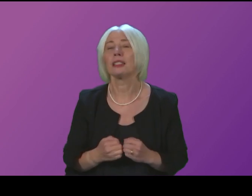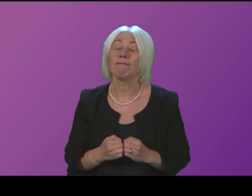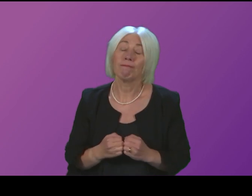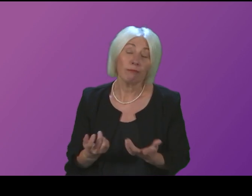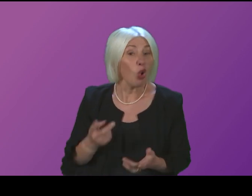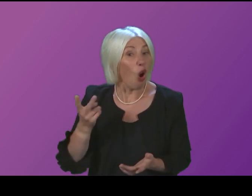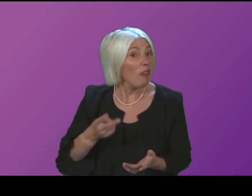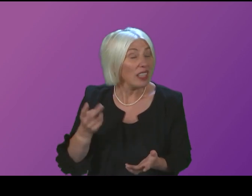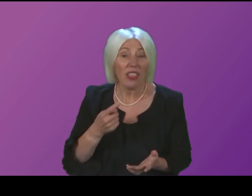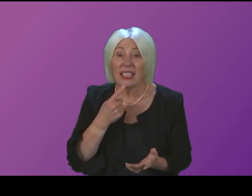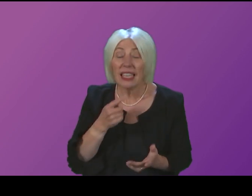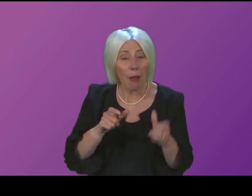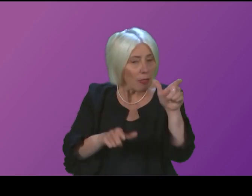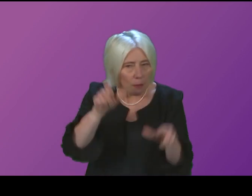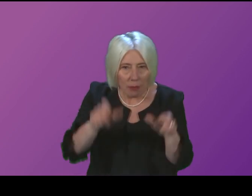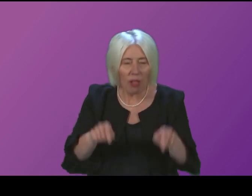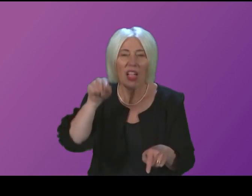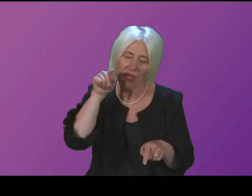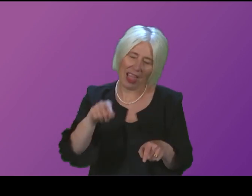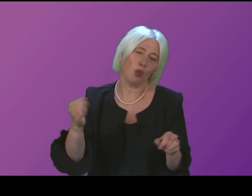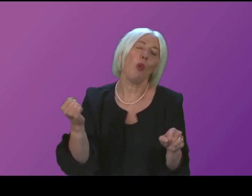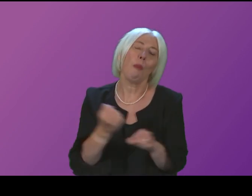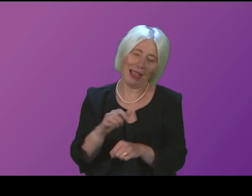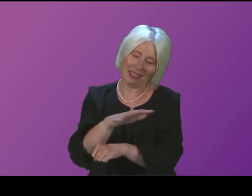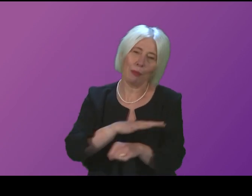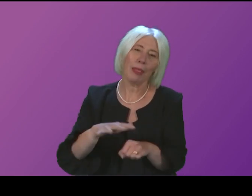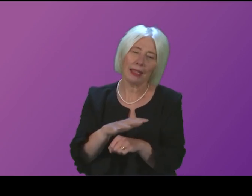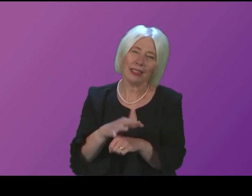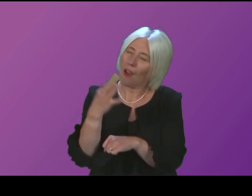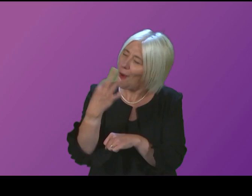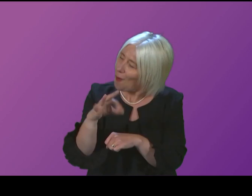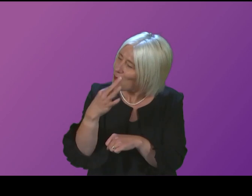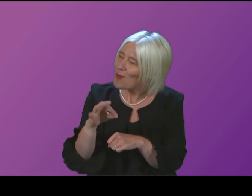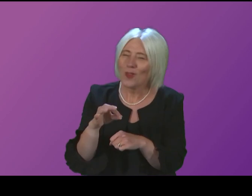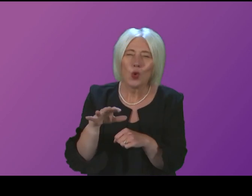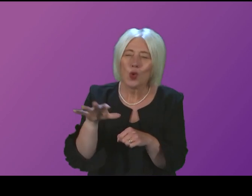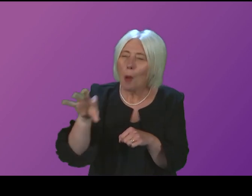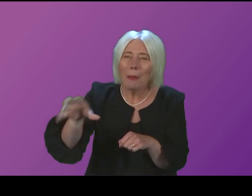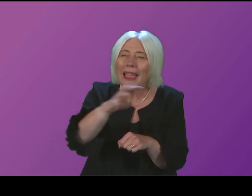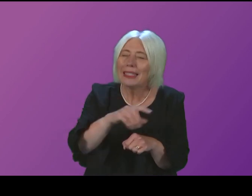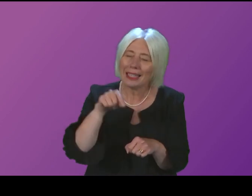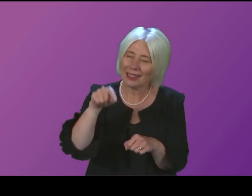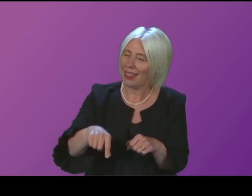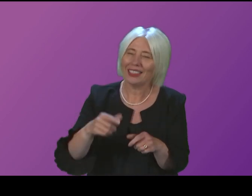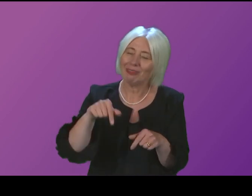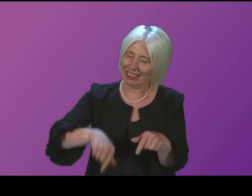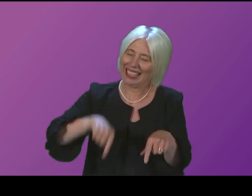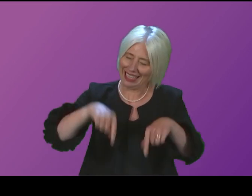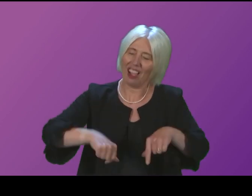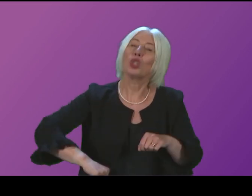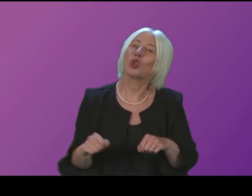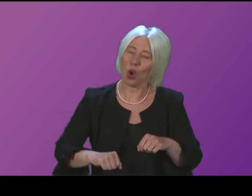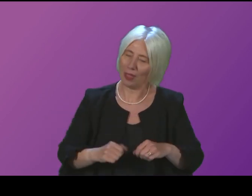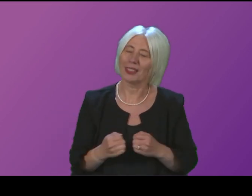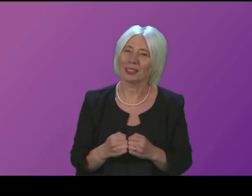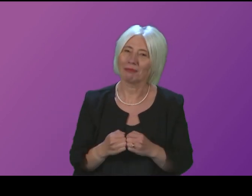said that it is the people that make a place, and there are few places where this is truer than in Scotland. But I think we